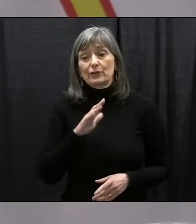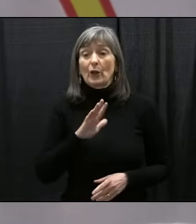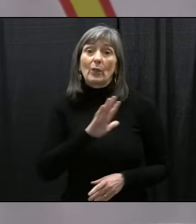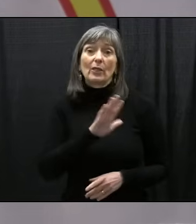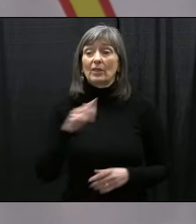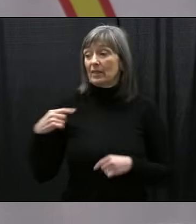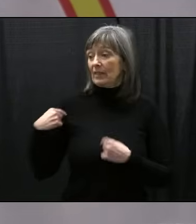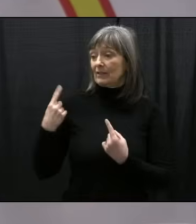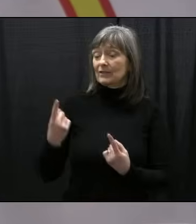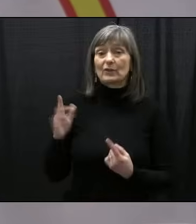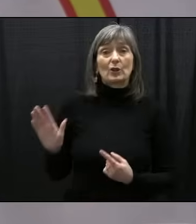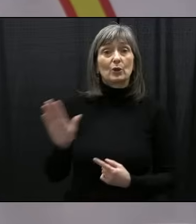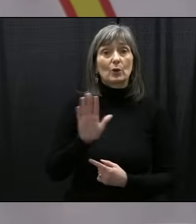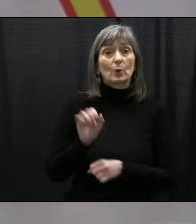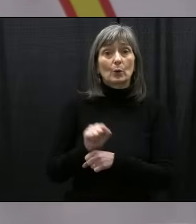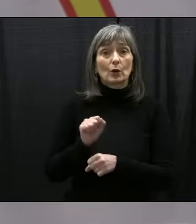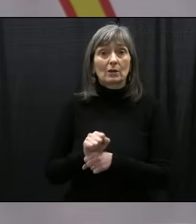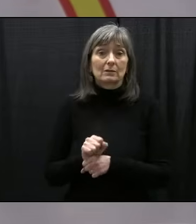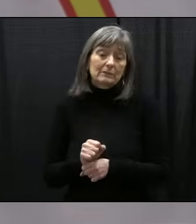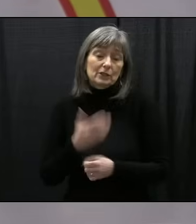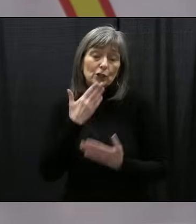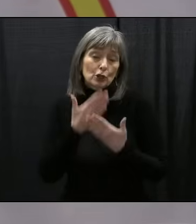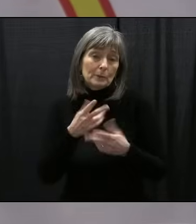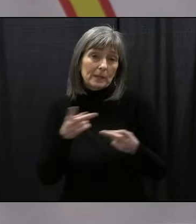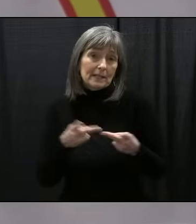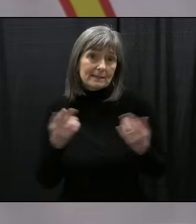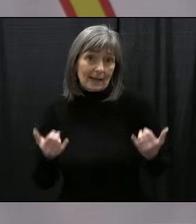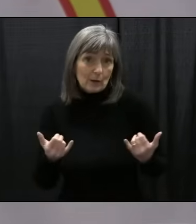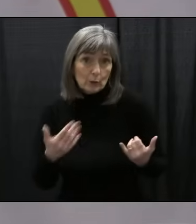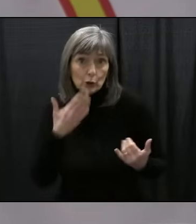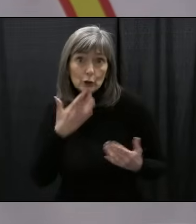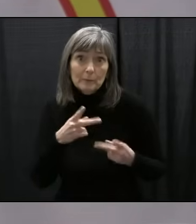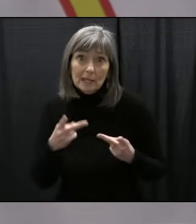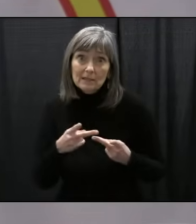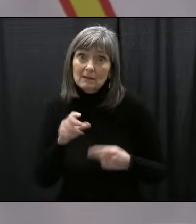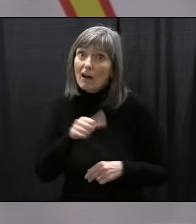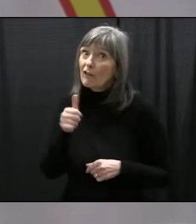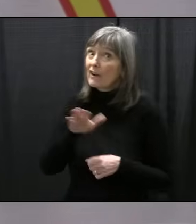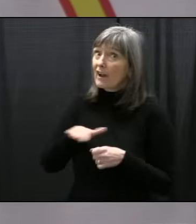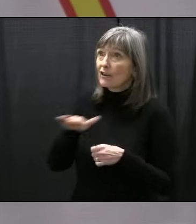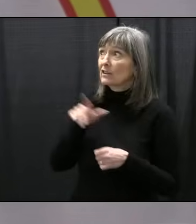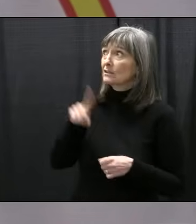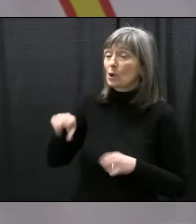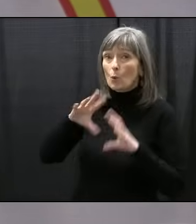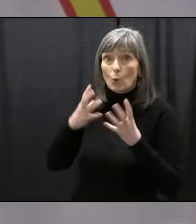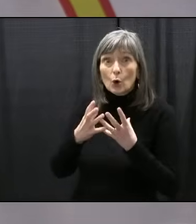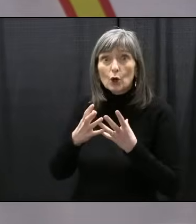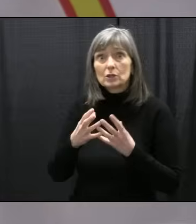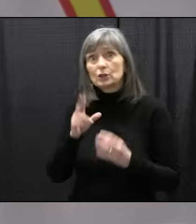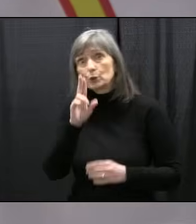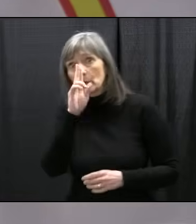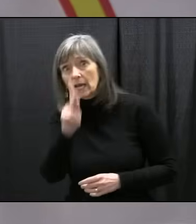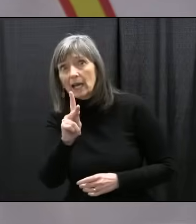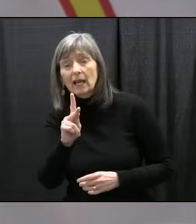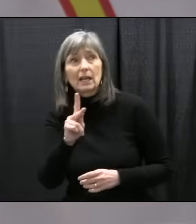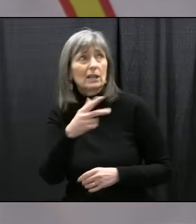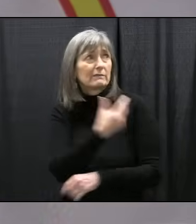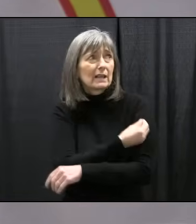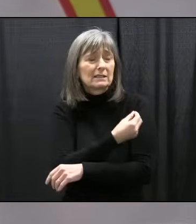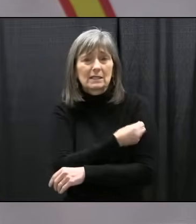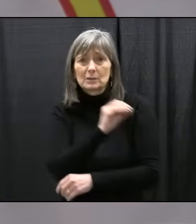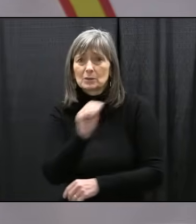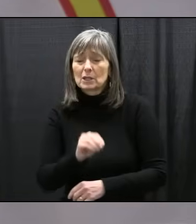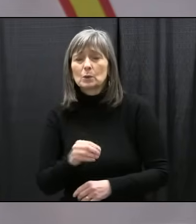largely why we're in such a good position right now. We're very different than a lot of other jurisdictions around the world when you look at the UK and their vaccination